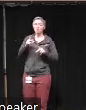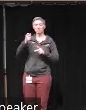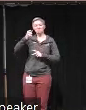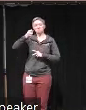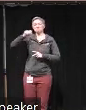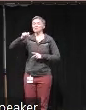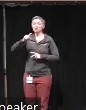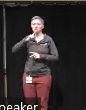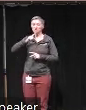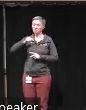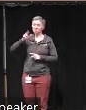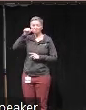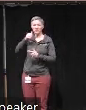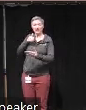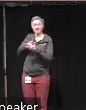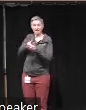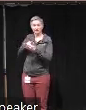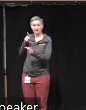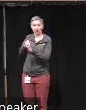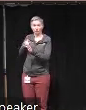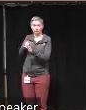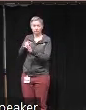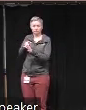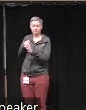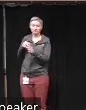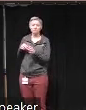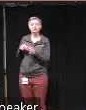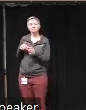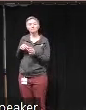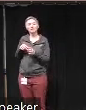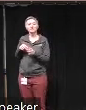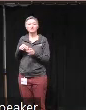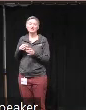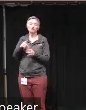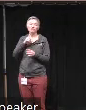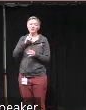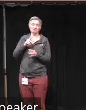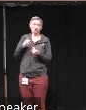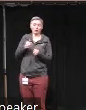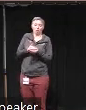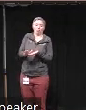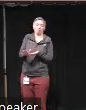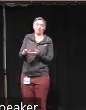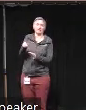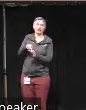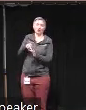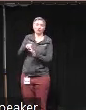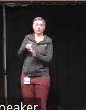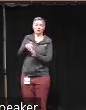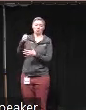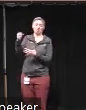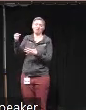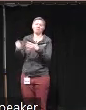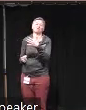movements that was very much focused on sort of marginalizing psychiatry and casted doubt